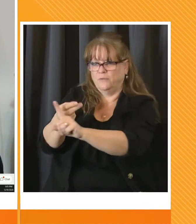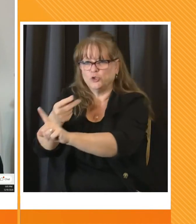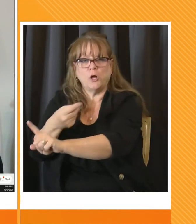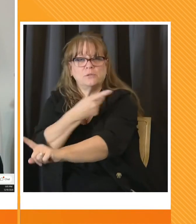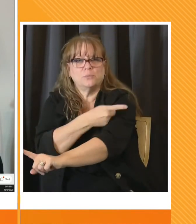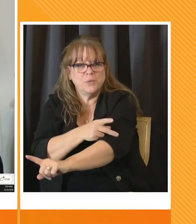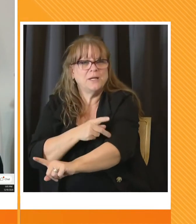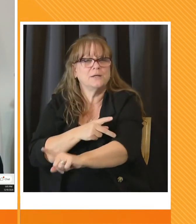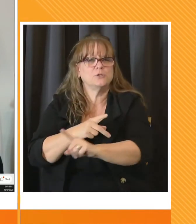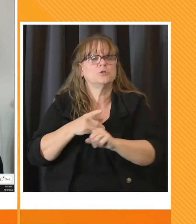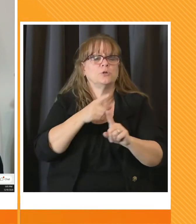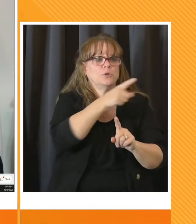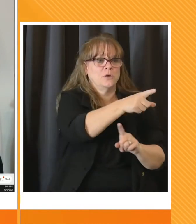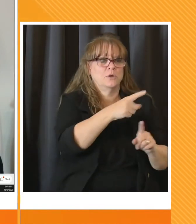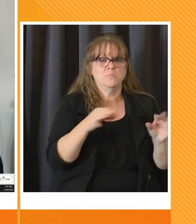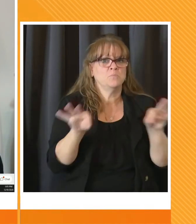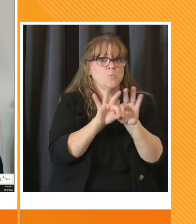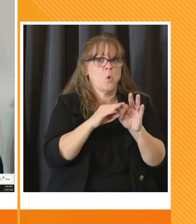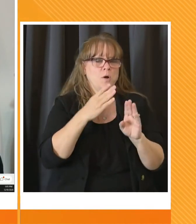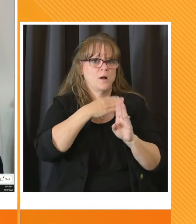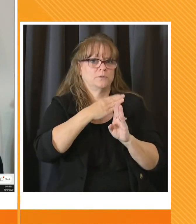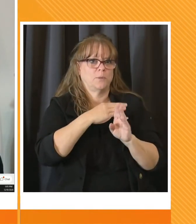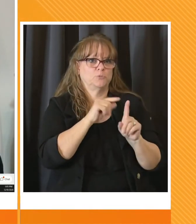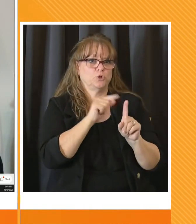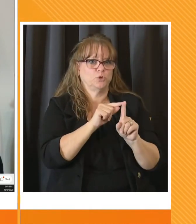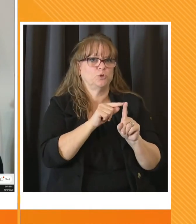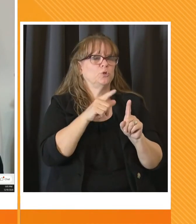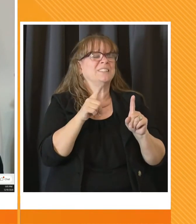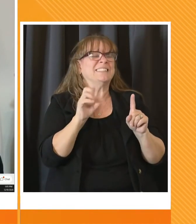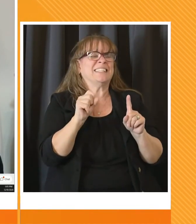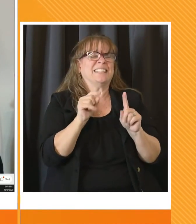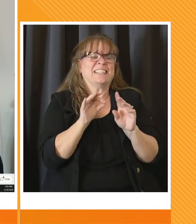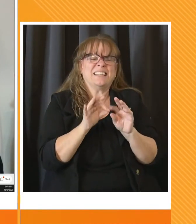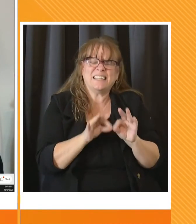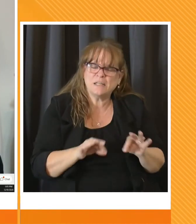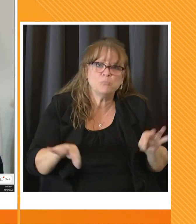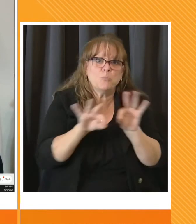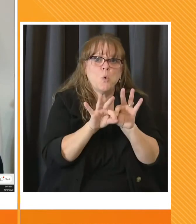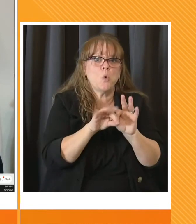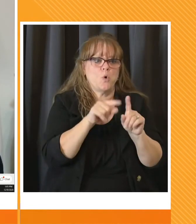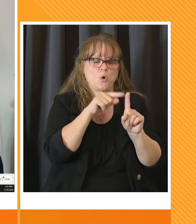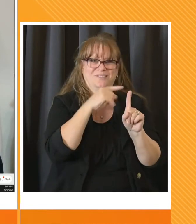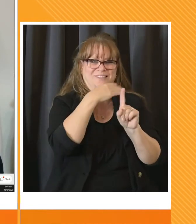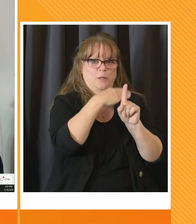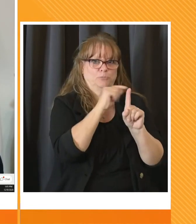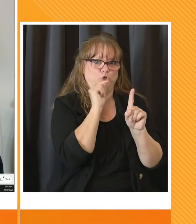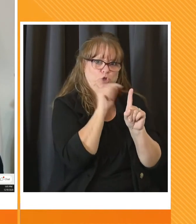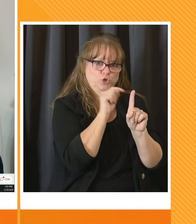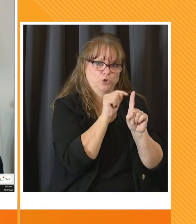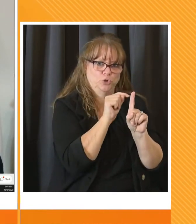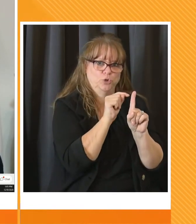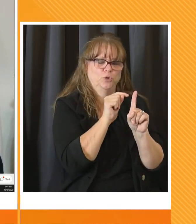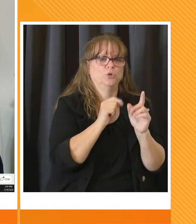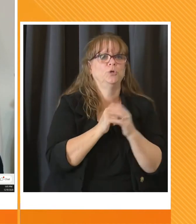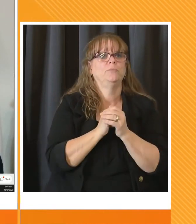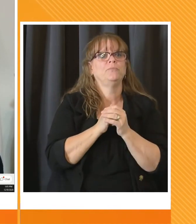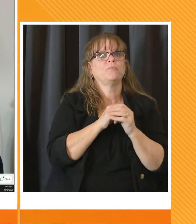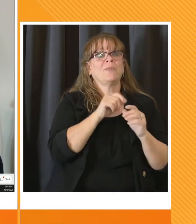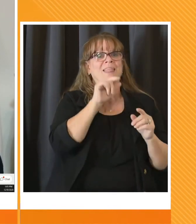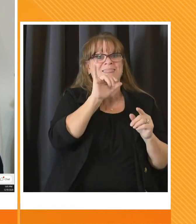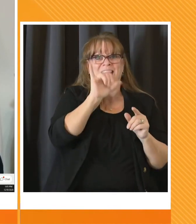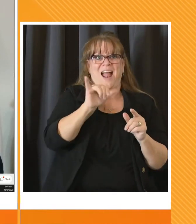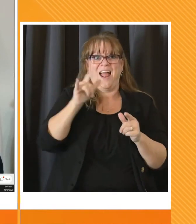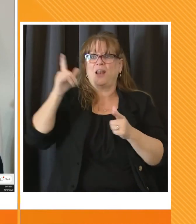vaccines need to be stored at, delivered to the provider, and then the provider puts it in the arm of the Coloradan. And we're